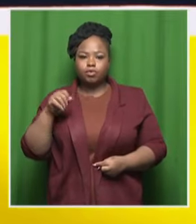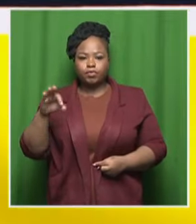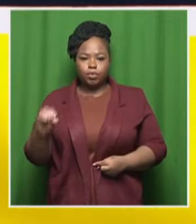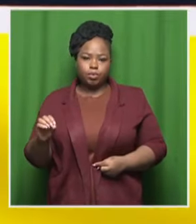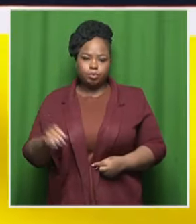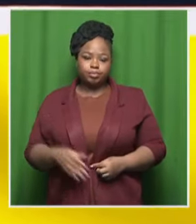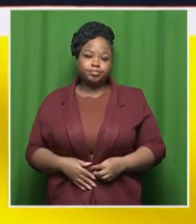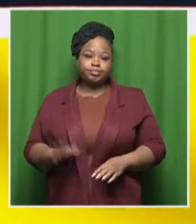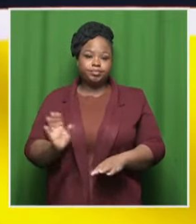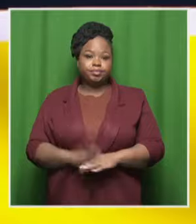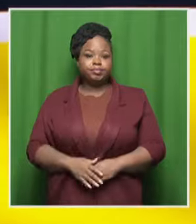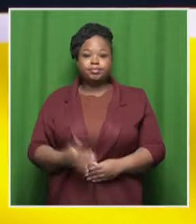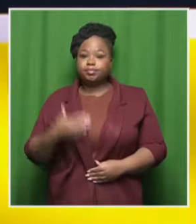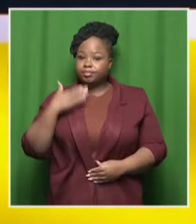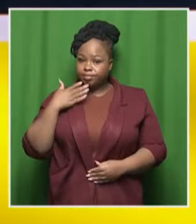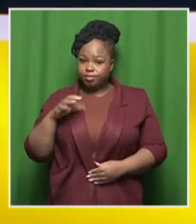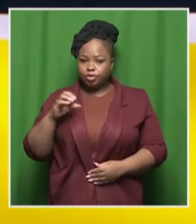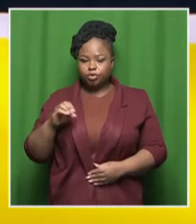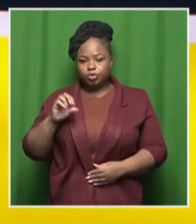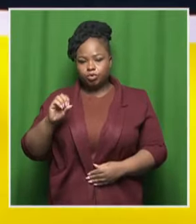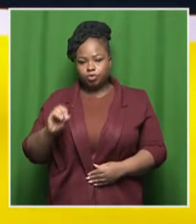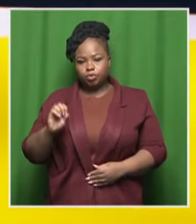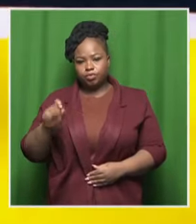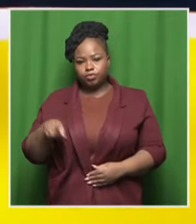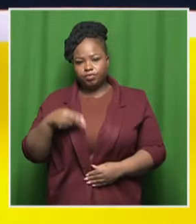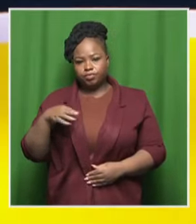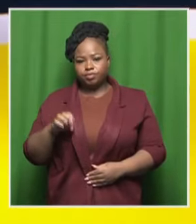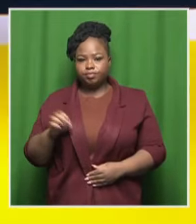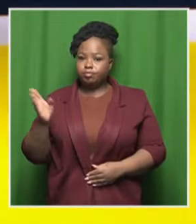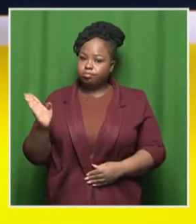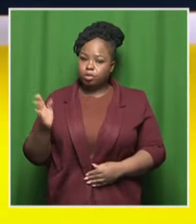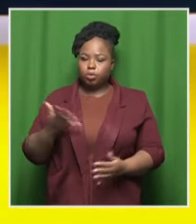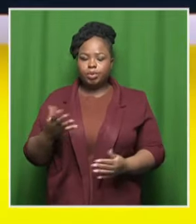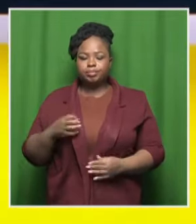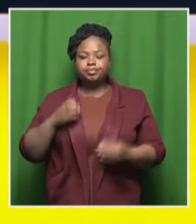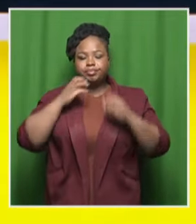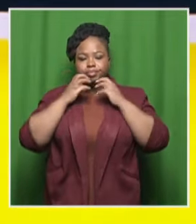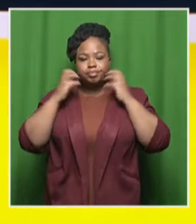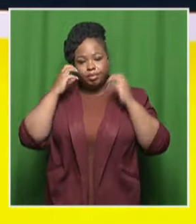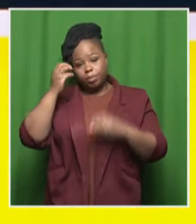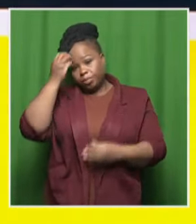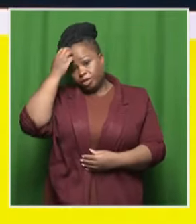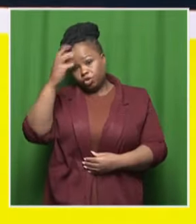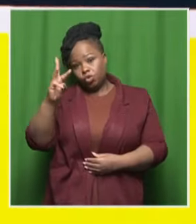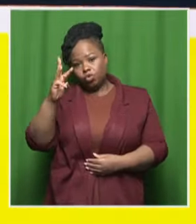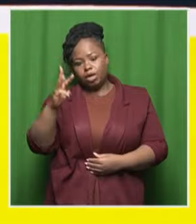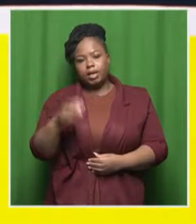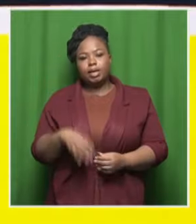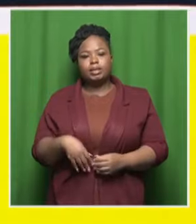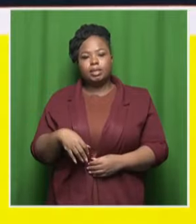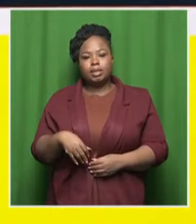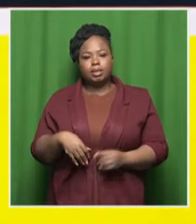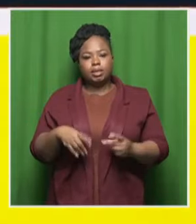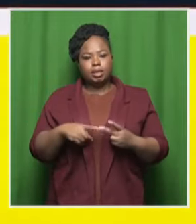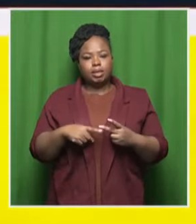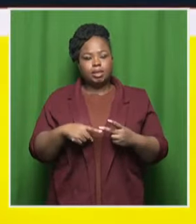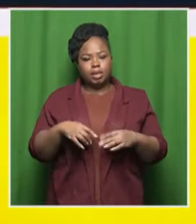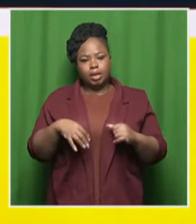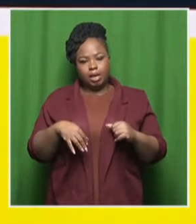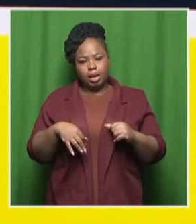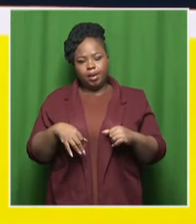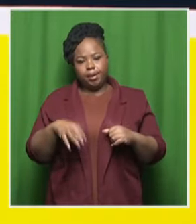For more on this, SABC News International Editor Sophie Mokwena, who's at the Mozambican Embassy in Pretoria following these elections. Sophie,